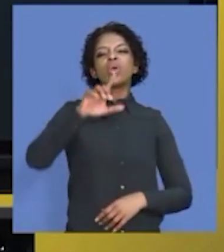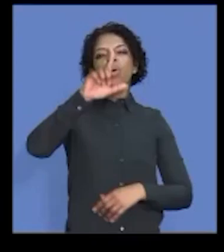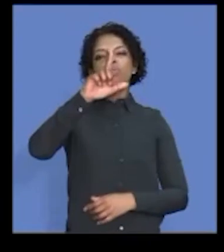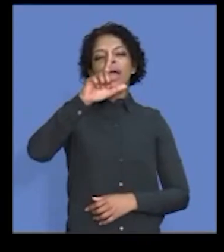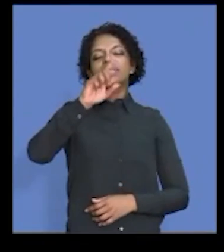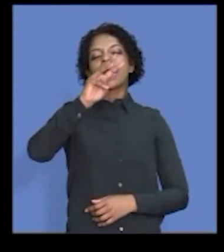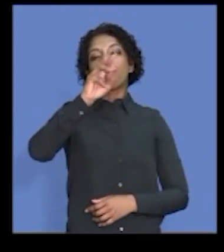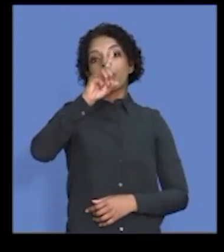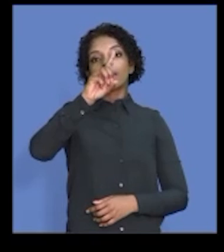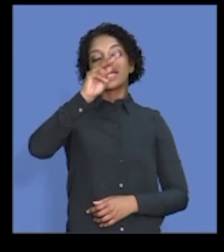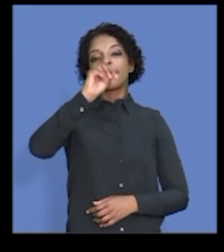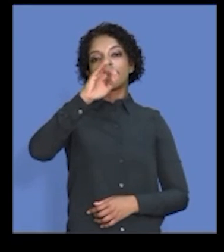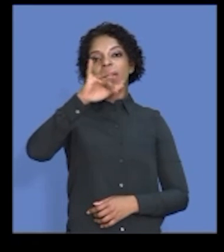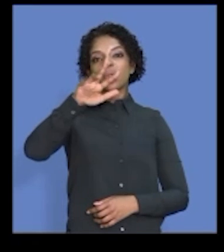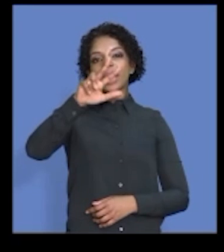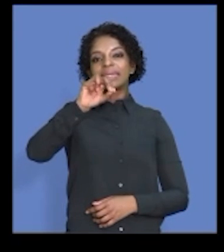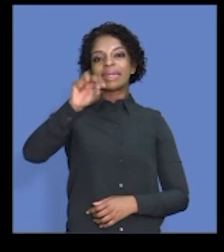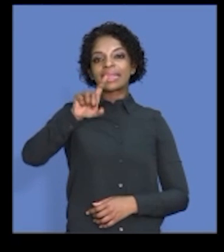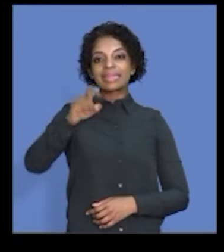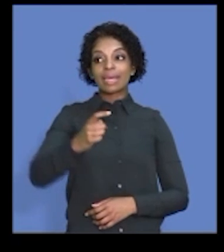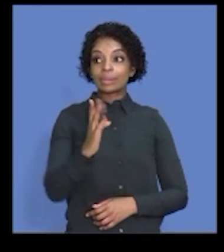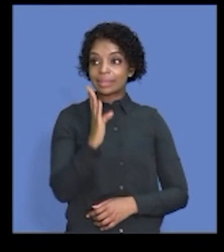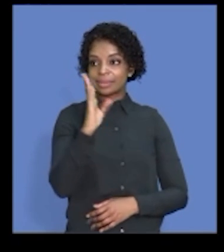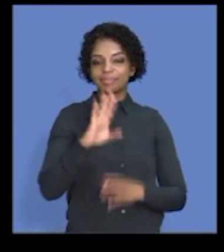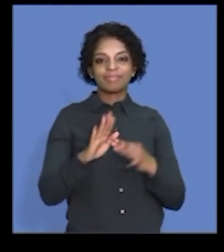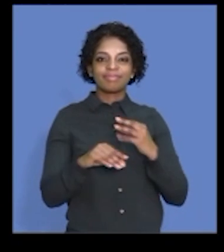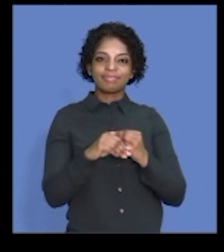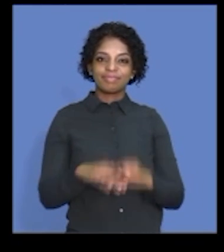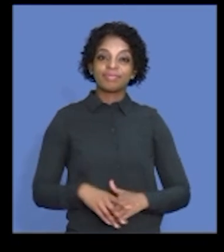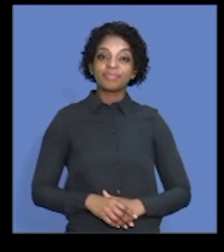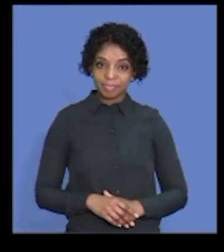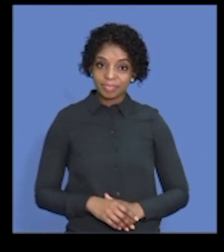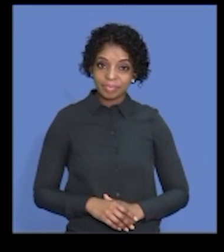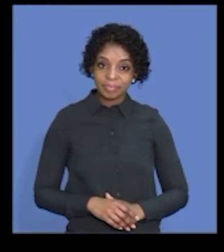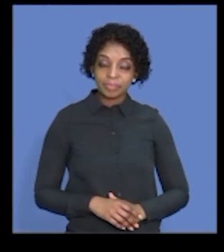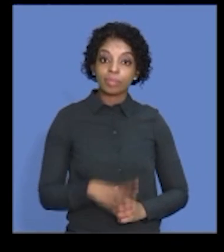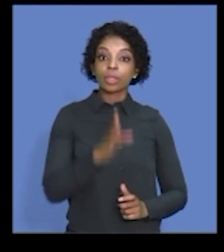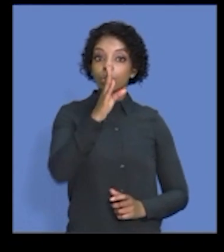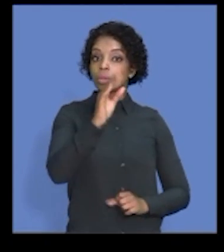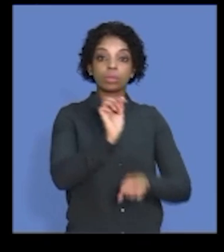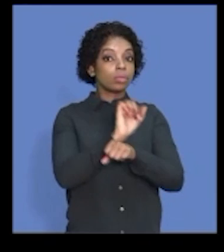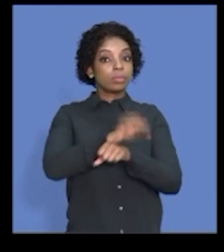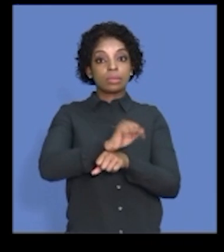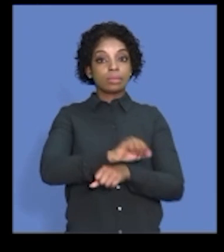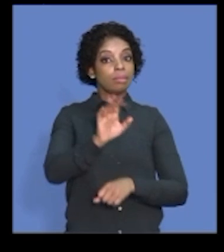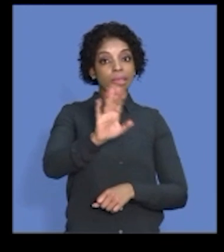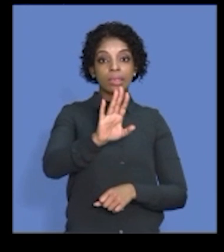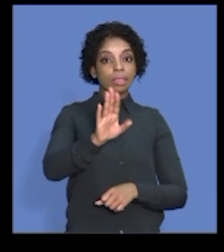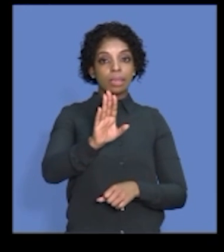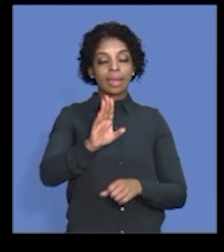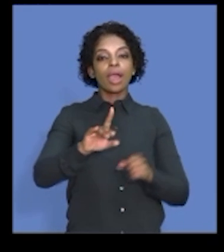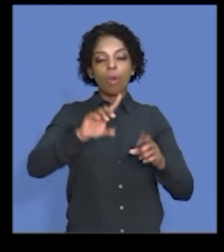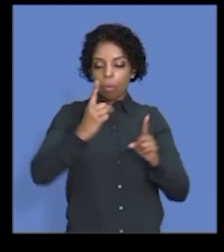1,800,000. There's my additions at cost. Okay, now don't take for granted that it's always